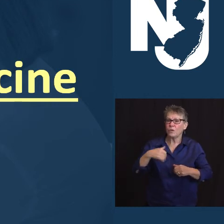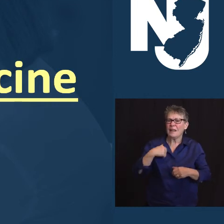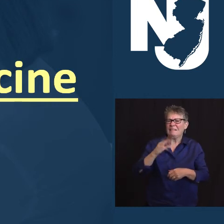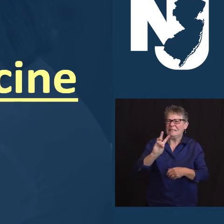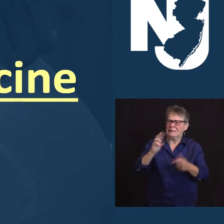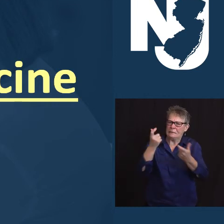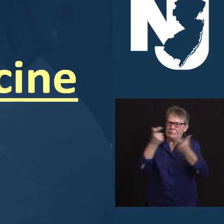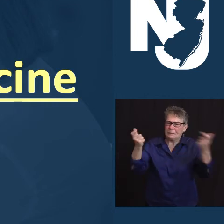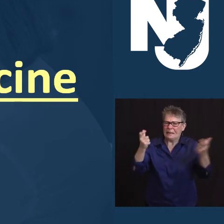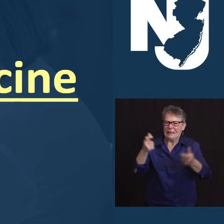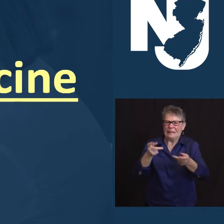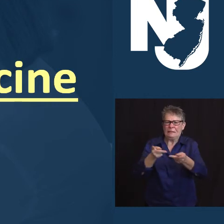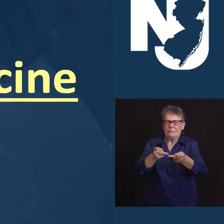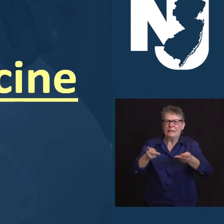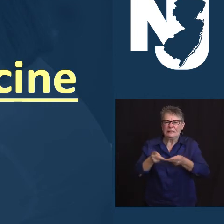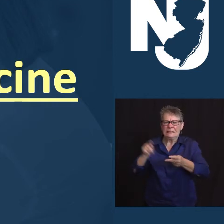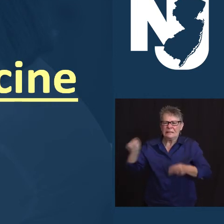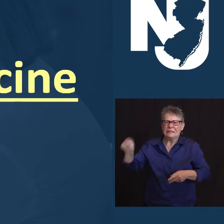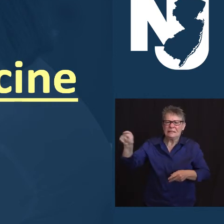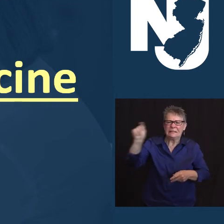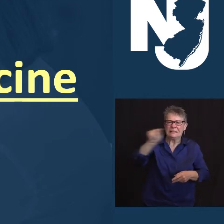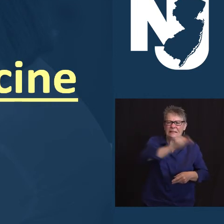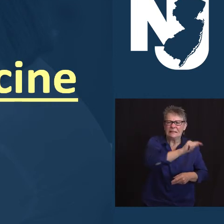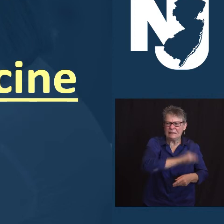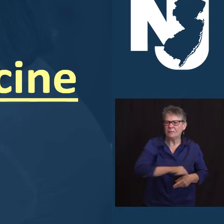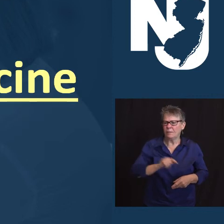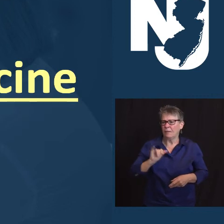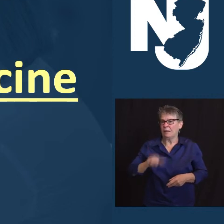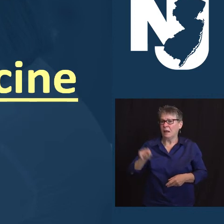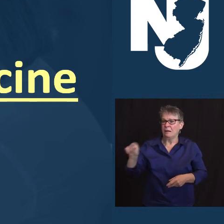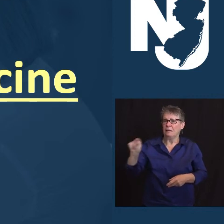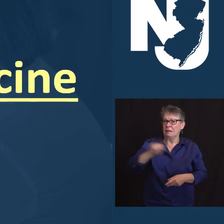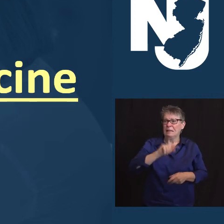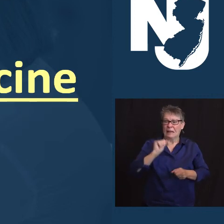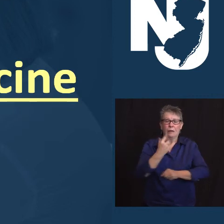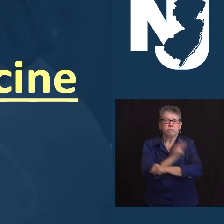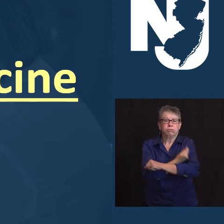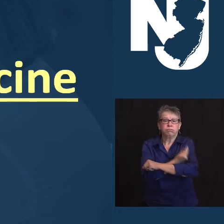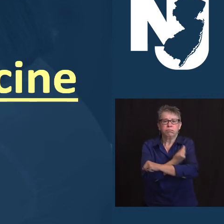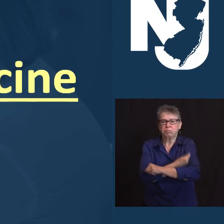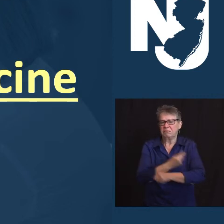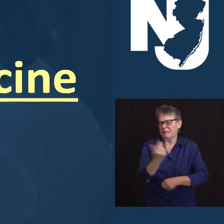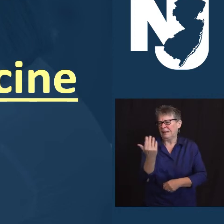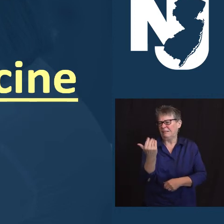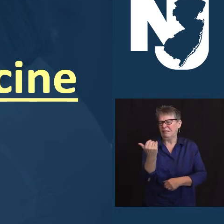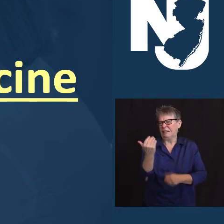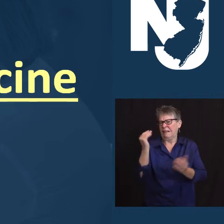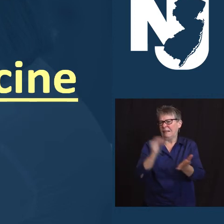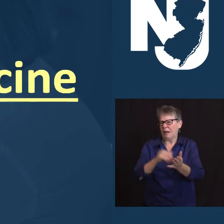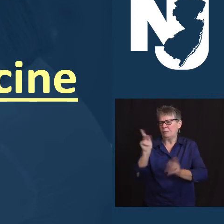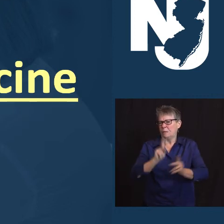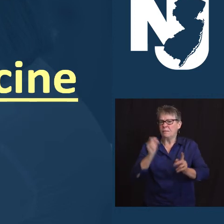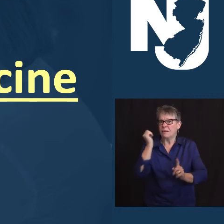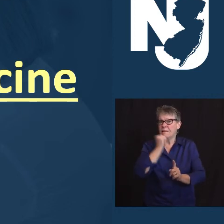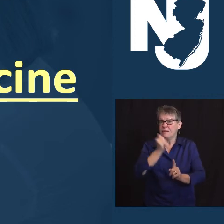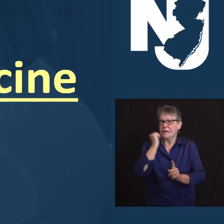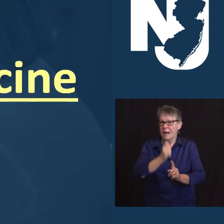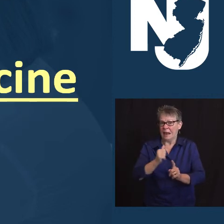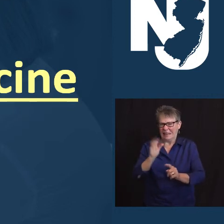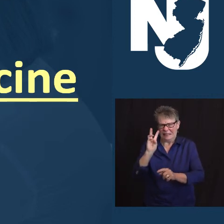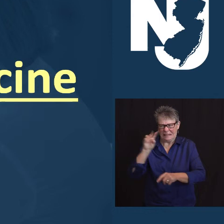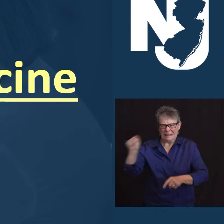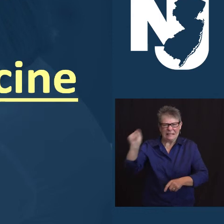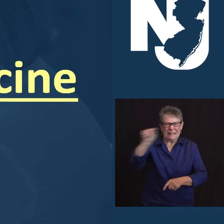Friday, we are seeing increases in our supplies over the next 3 weeks, and that is a big step in the right direction, as it means we'll have